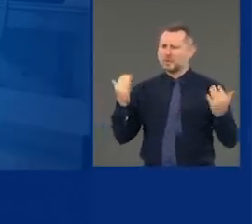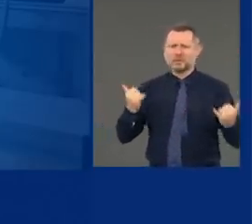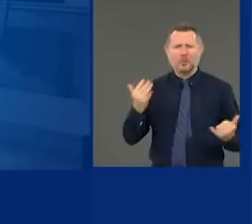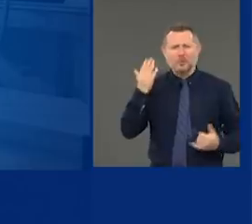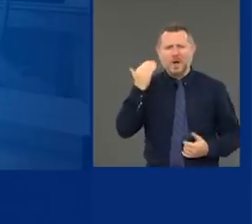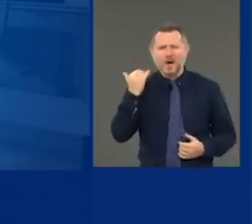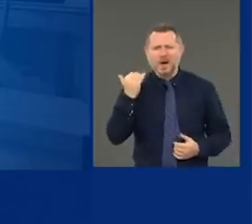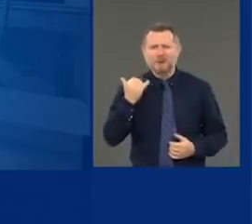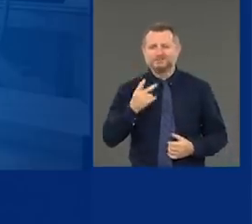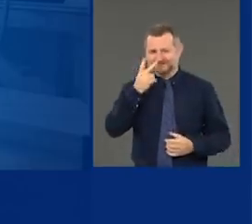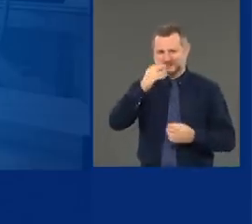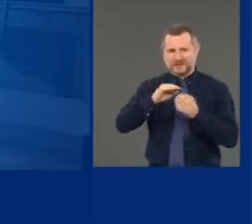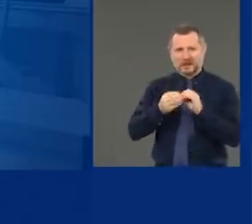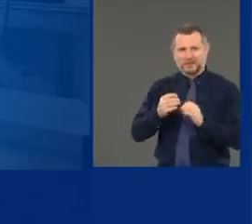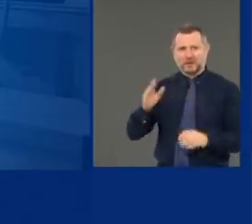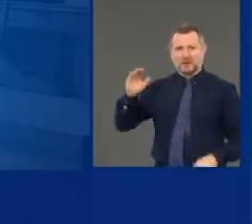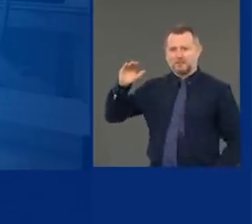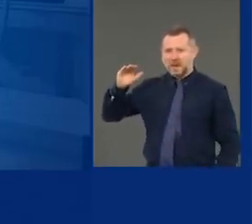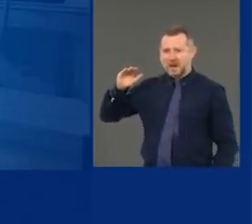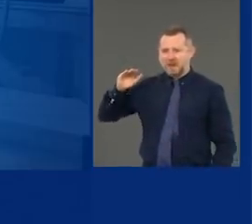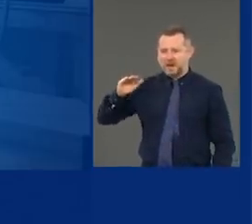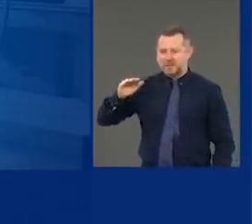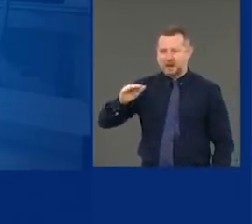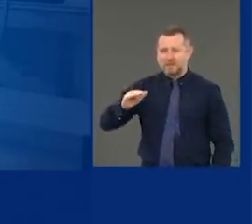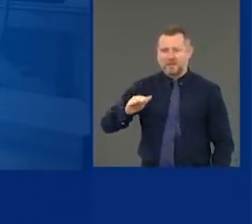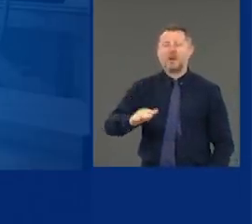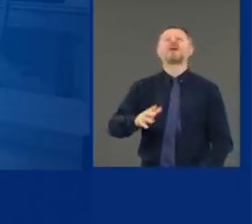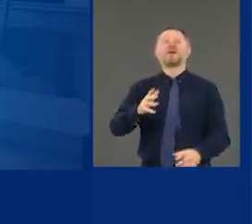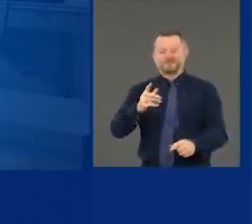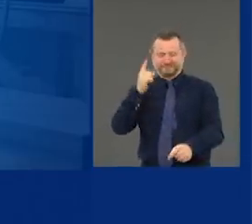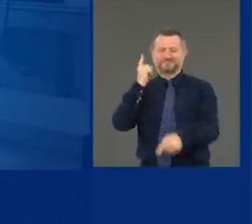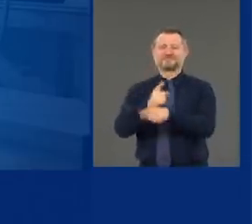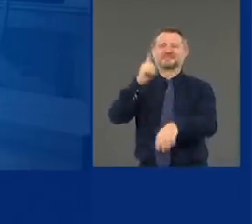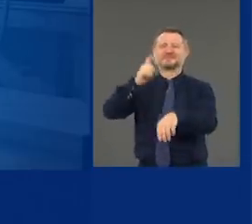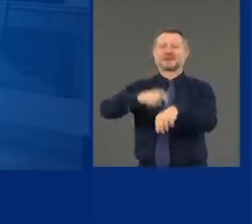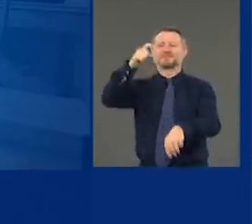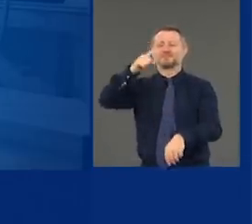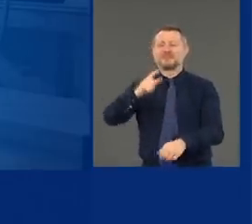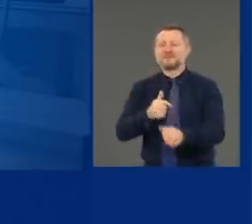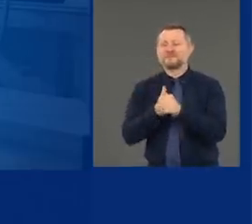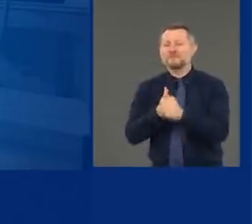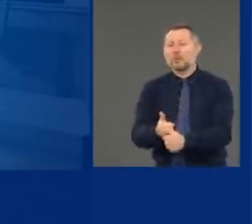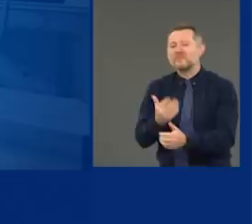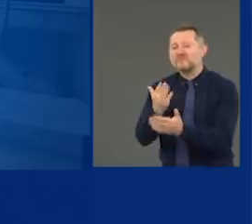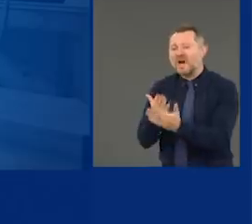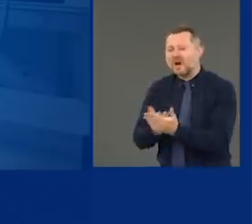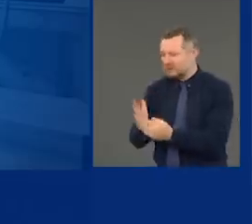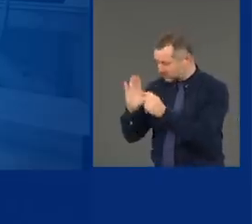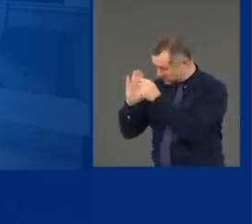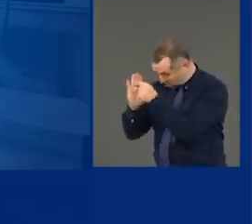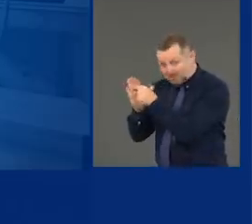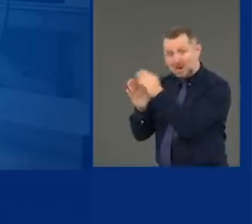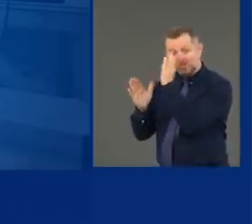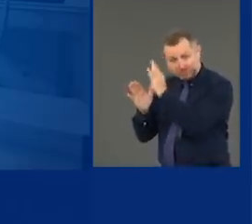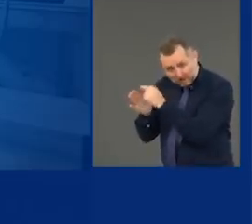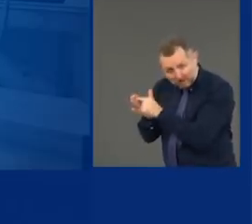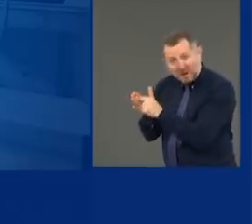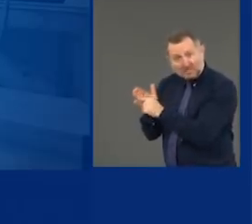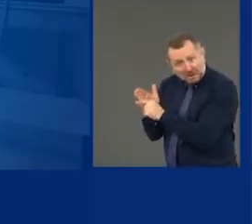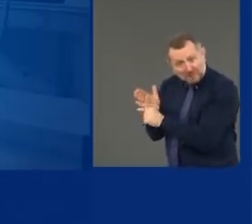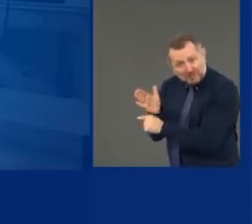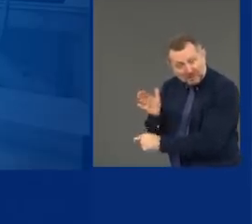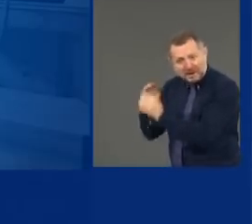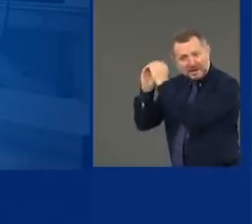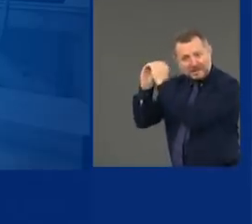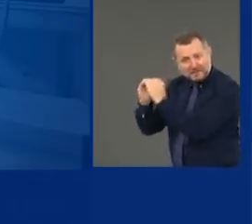say we can. It's no guess. There's no ideology. Based on the numbers, we